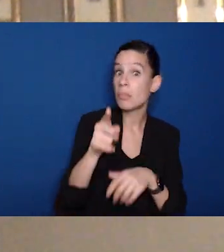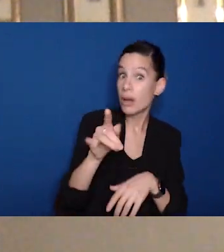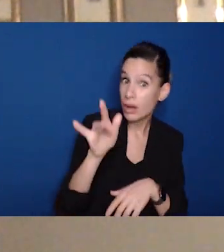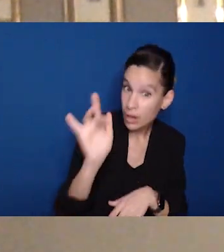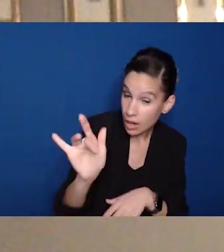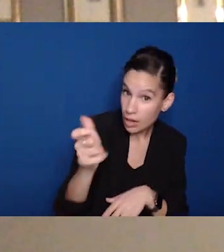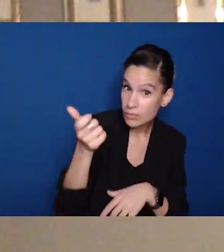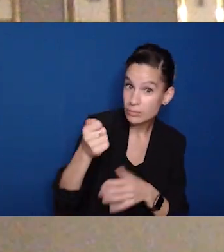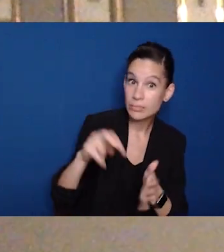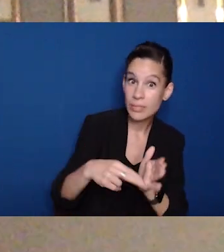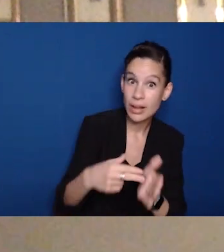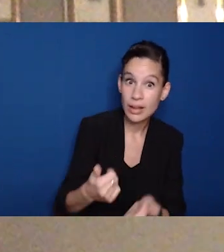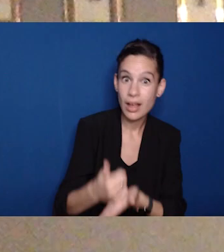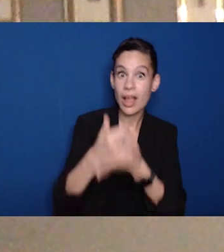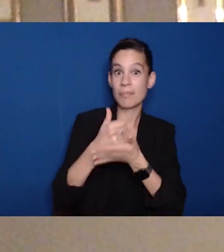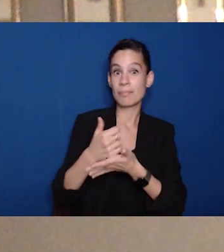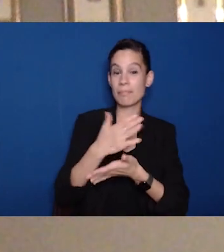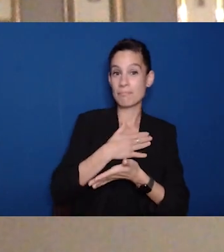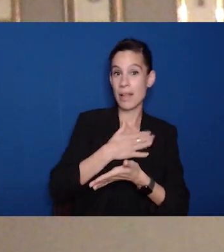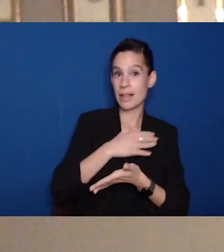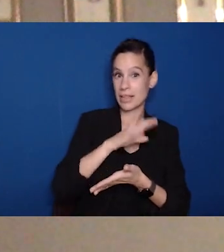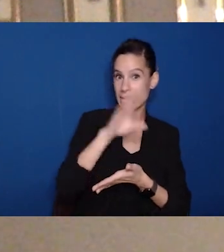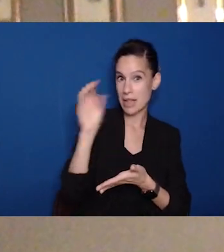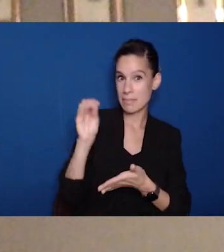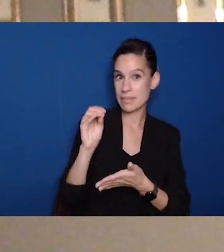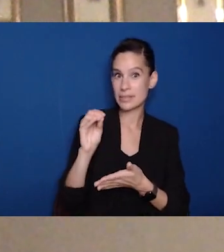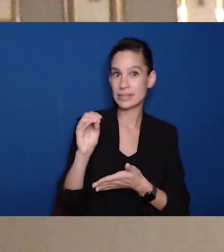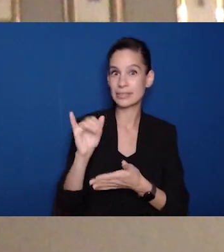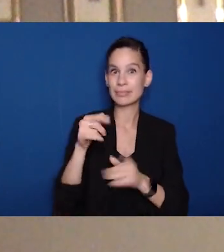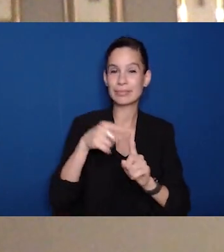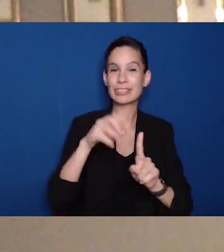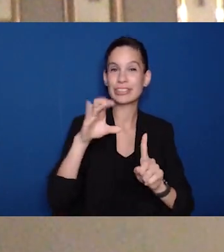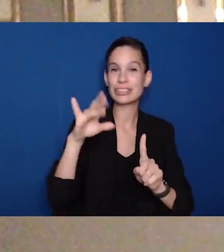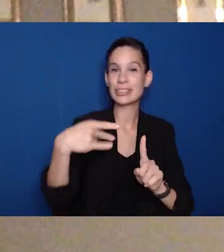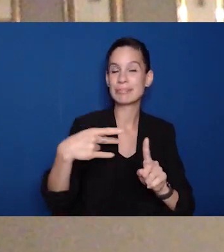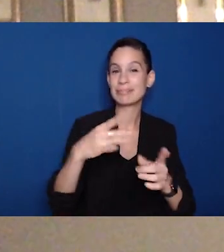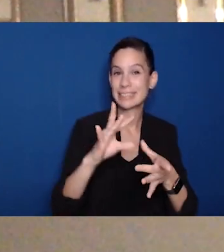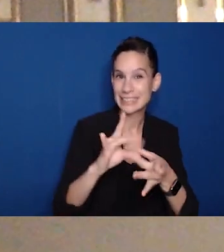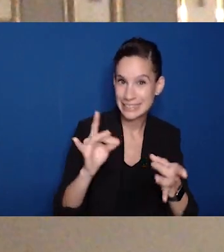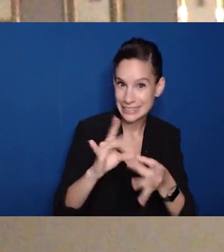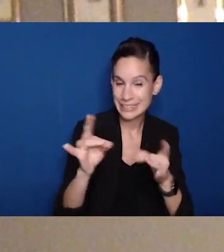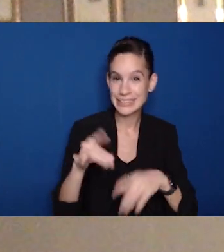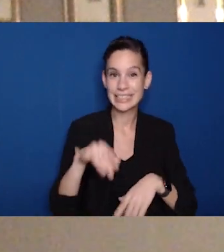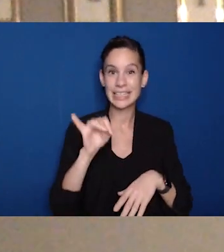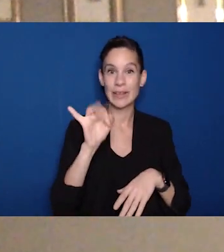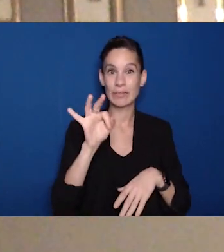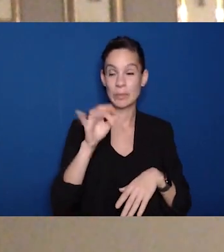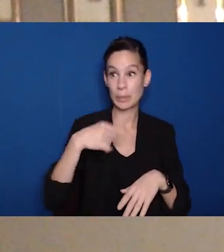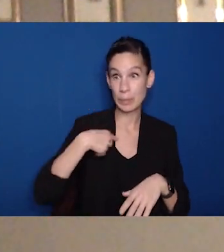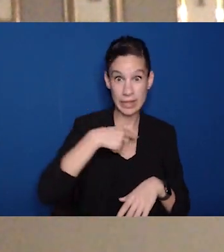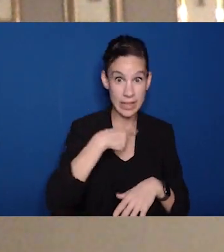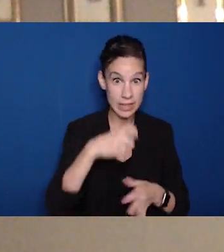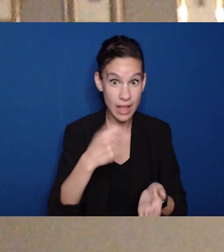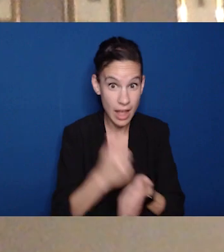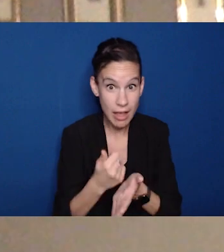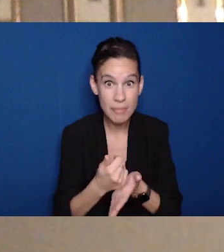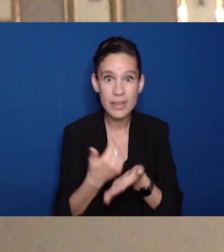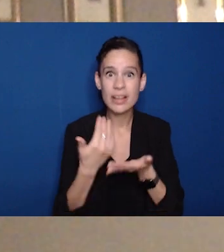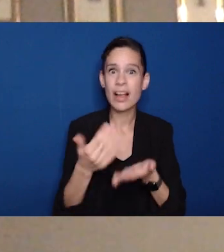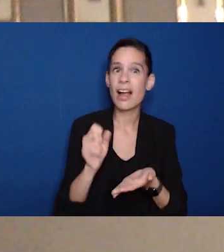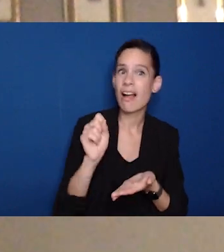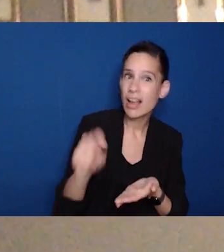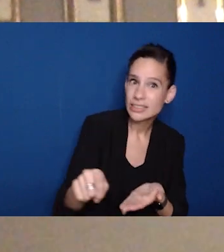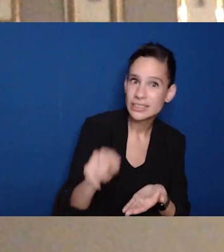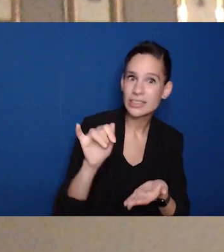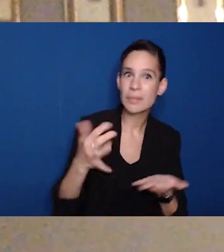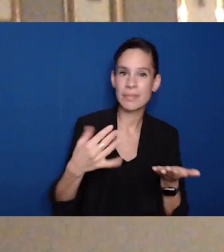every subscribe does help my company. And like Chip said, we should all ask for help when we need it.